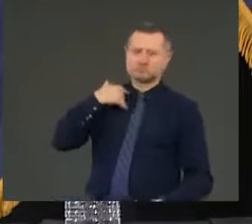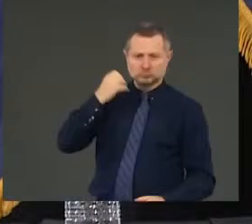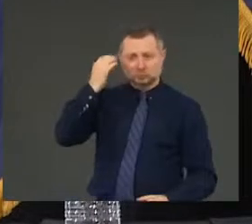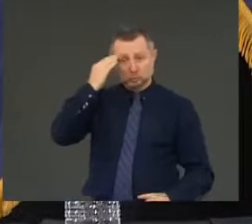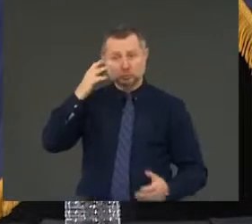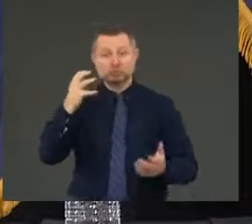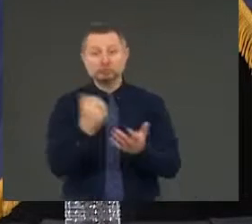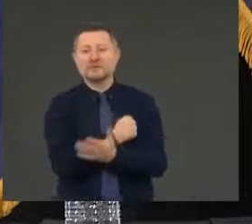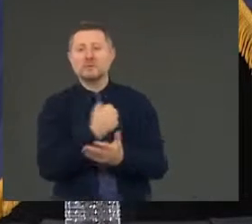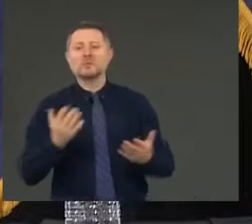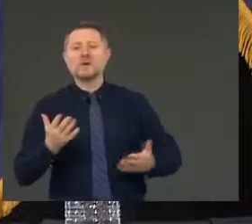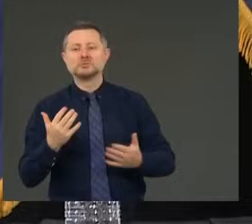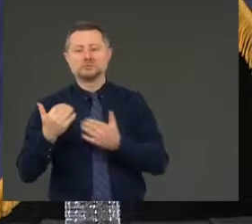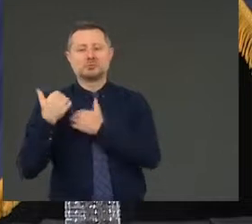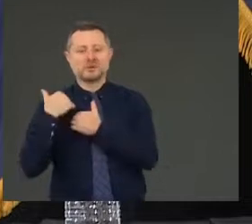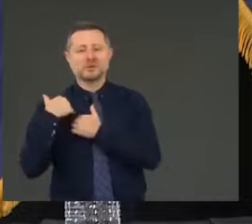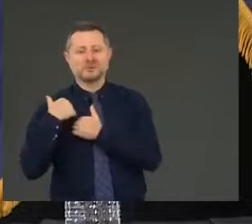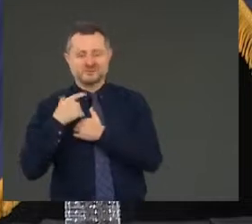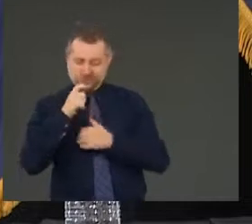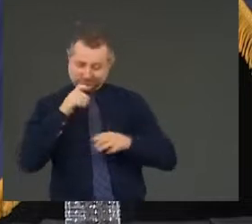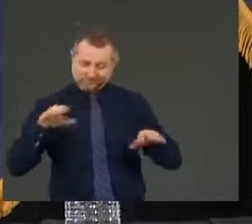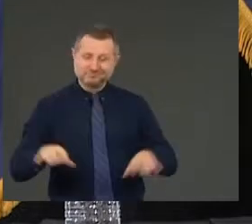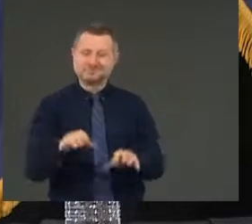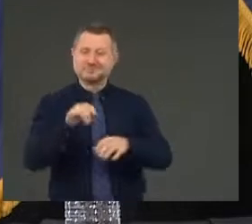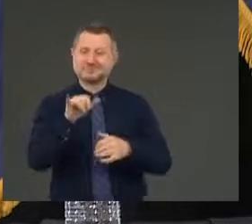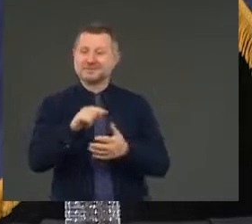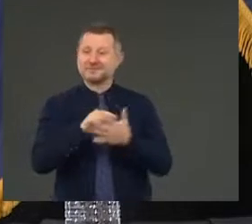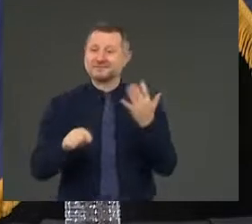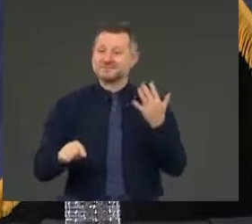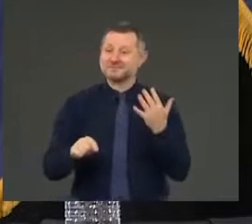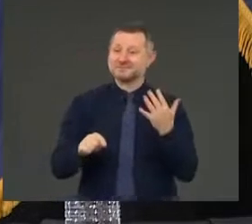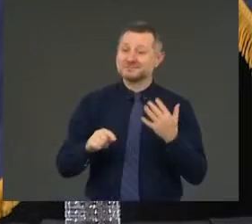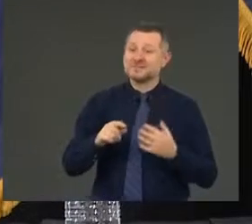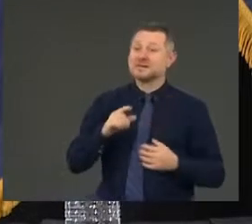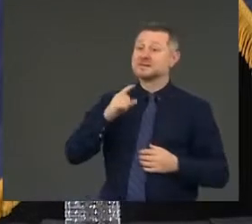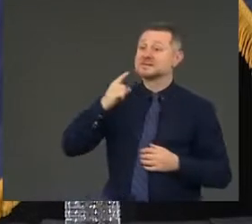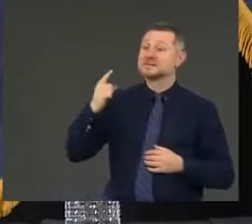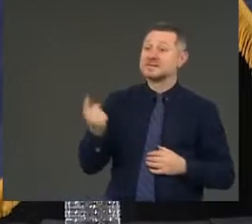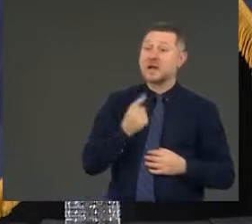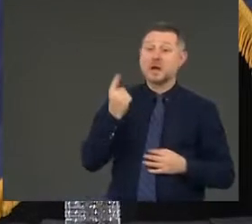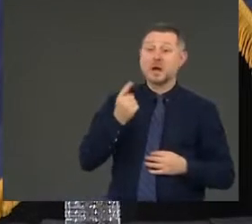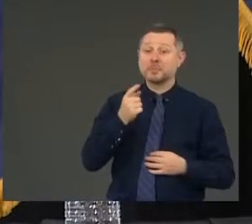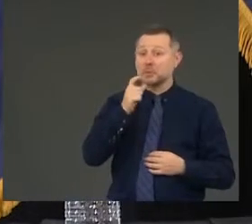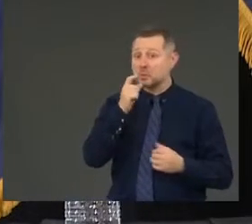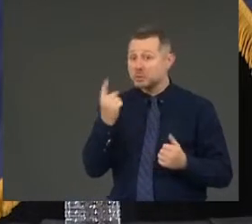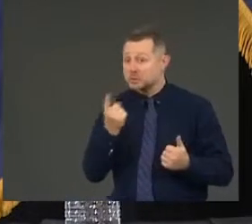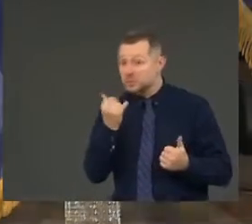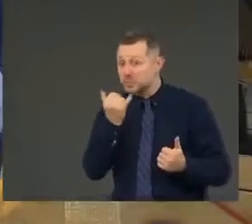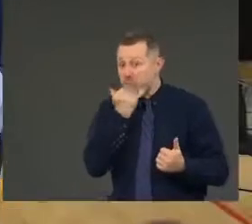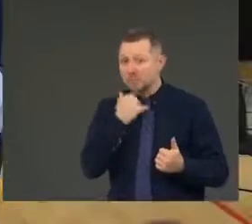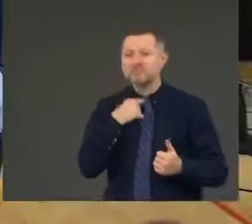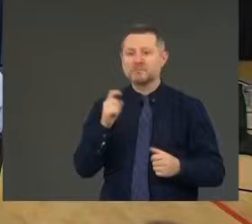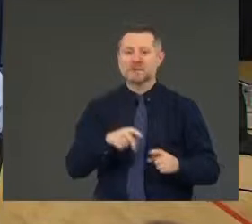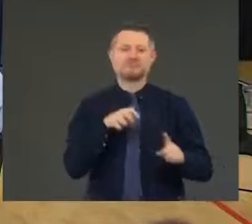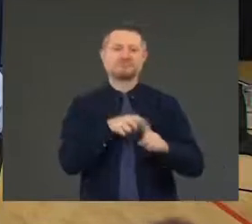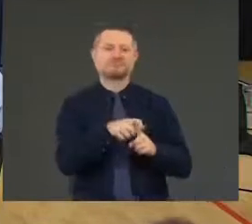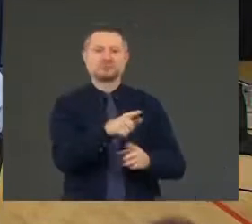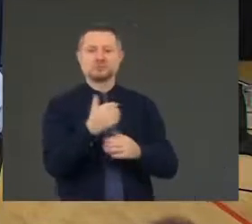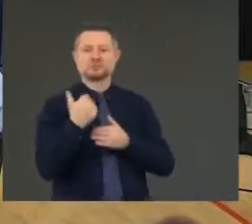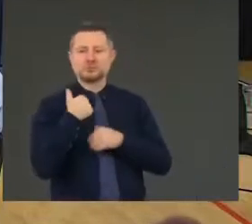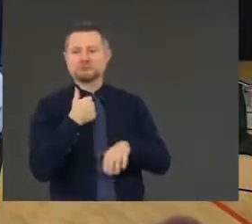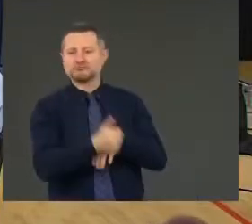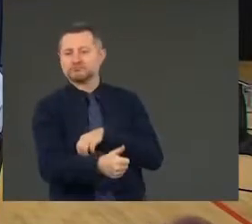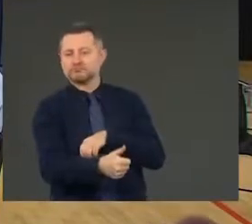accountability. If someone did something wrong, they should be held accountable. They said that this wall of